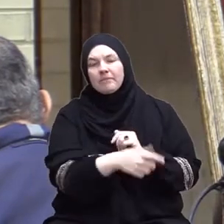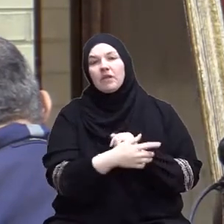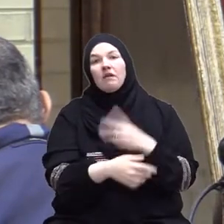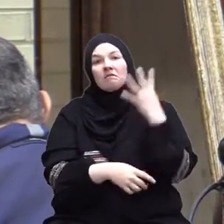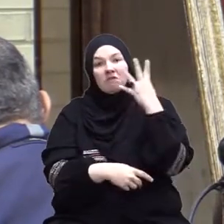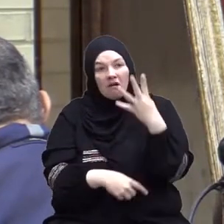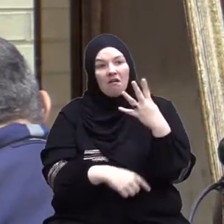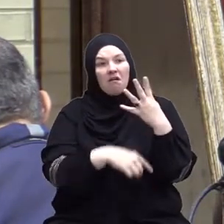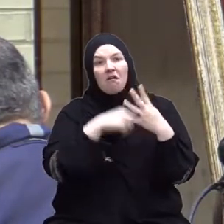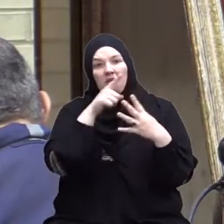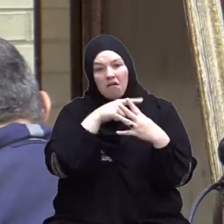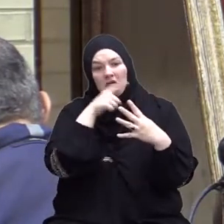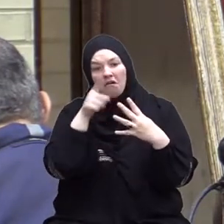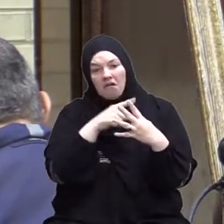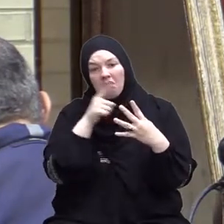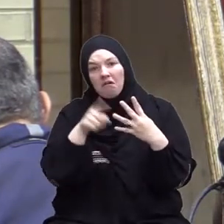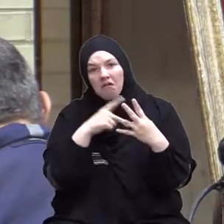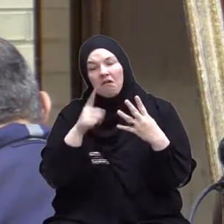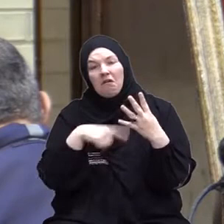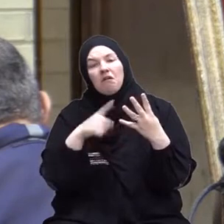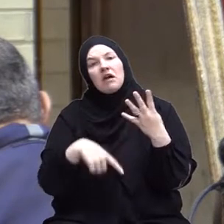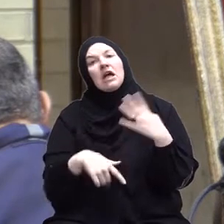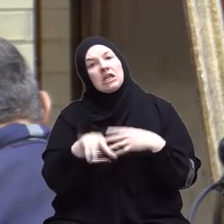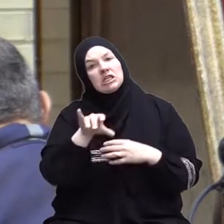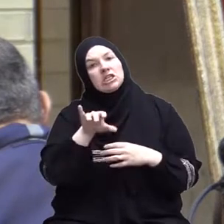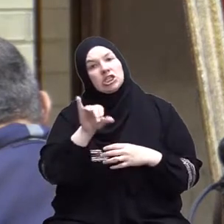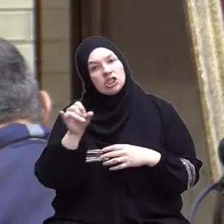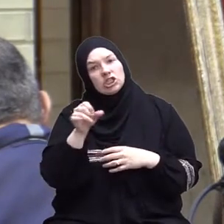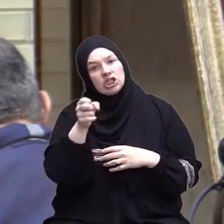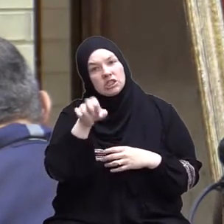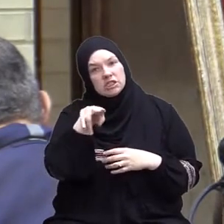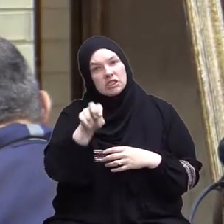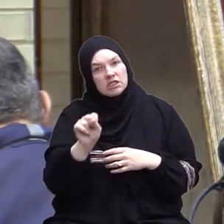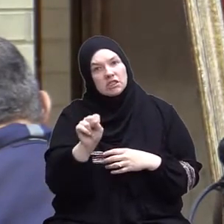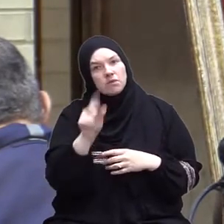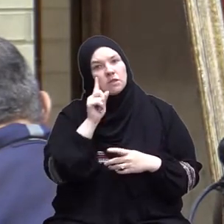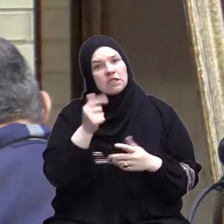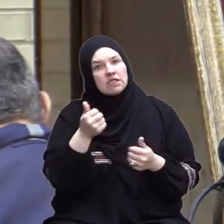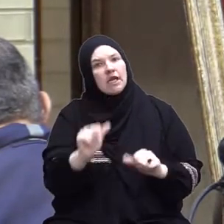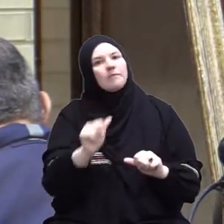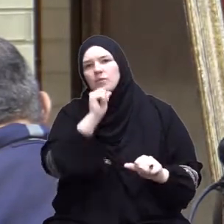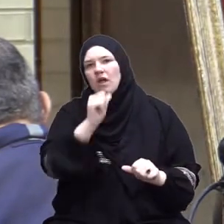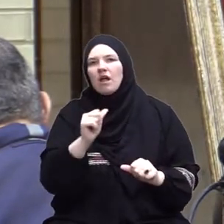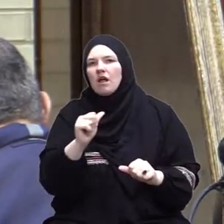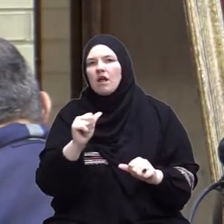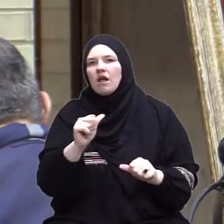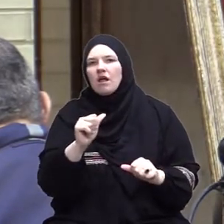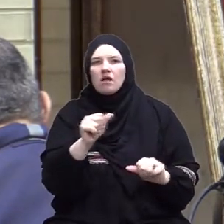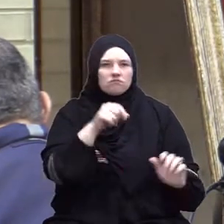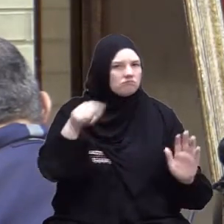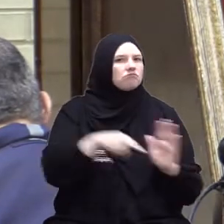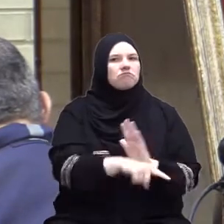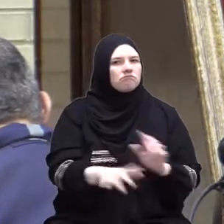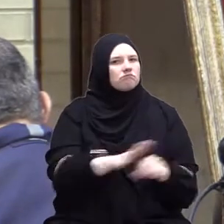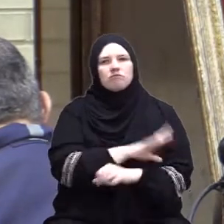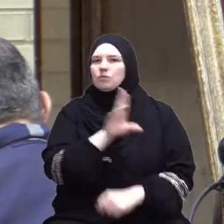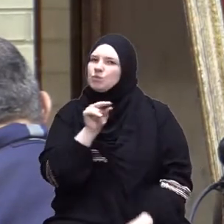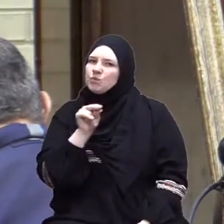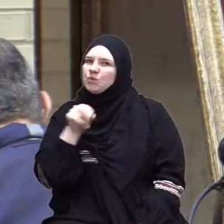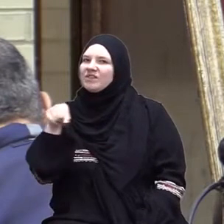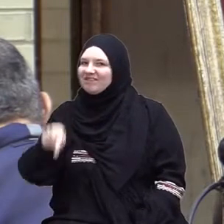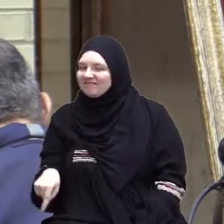row, Jesus was an attempt. It was not fulfilled according to the Quran, but they take pride in it